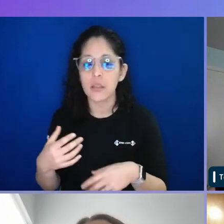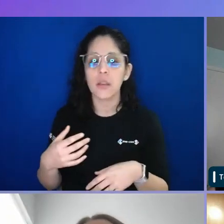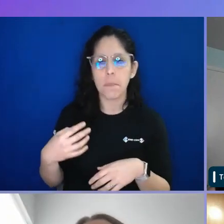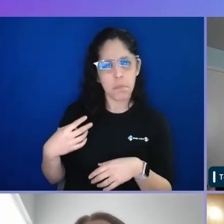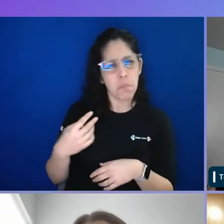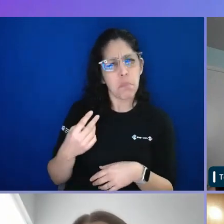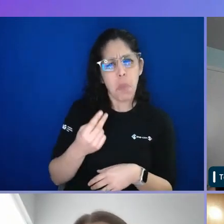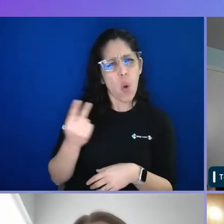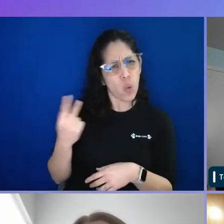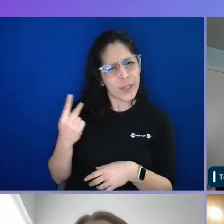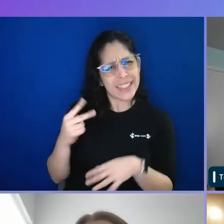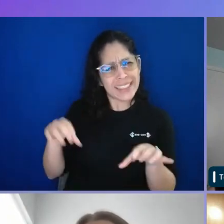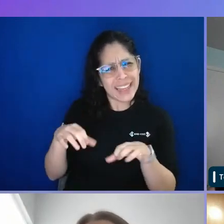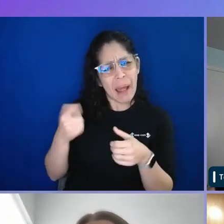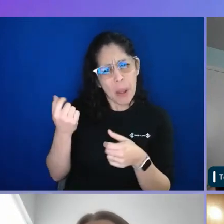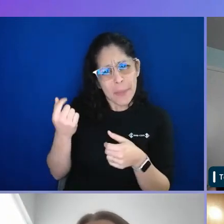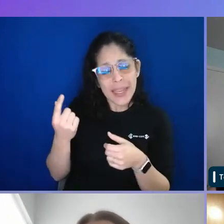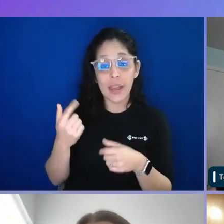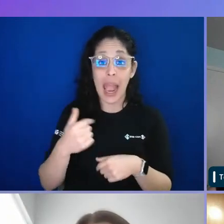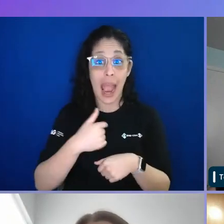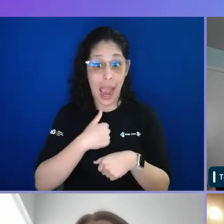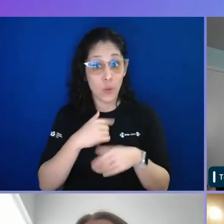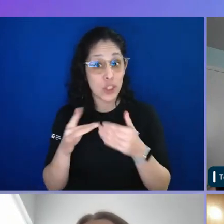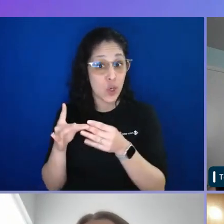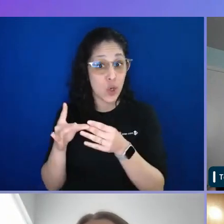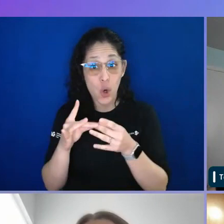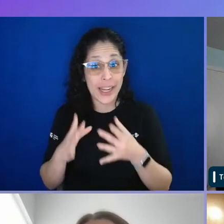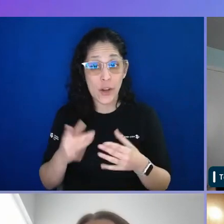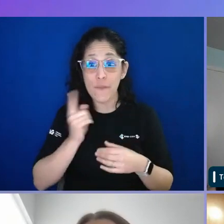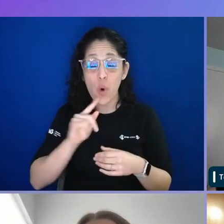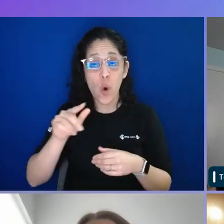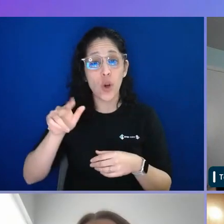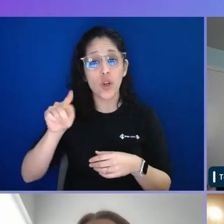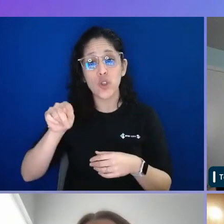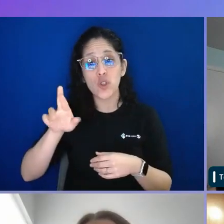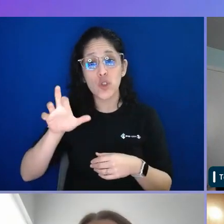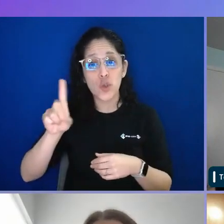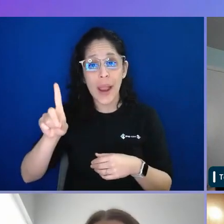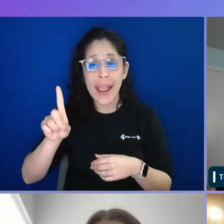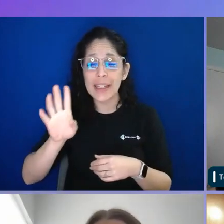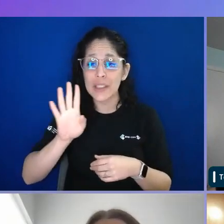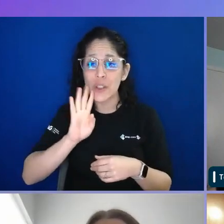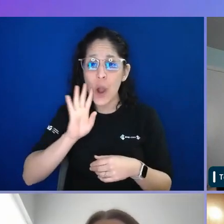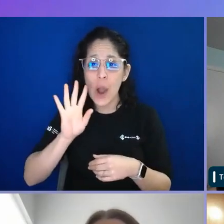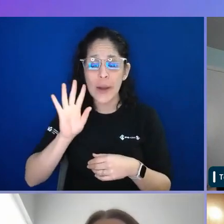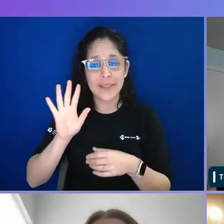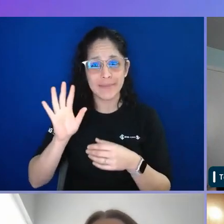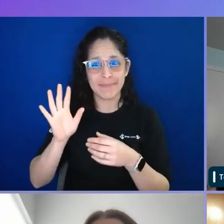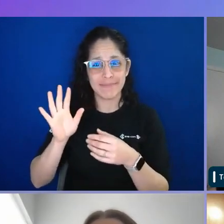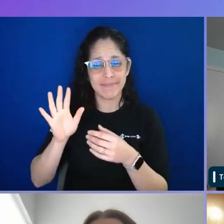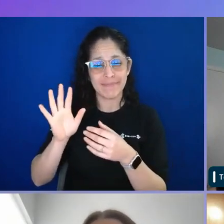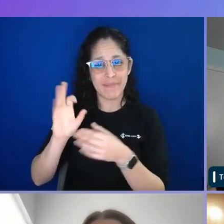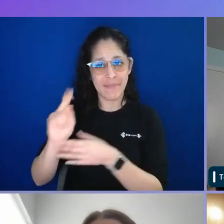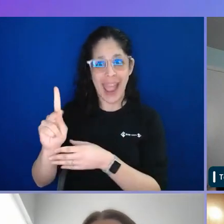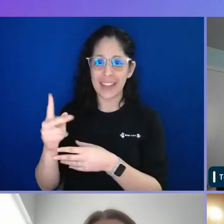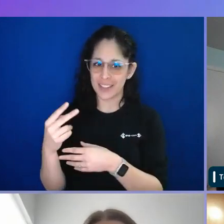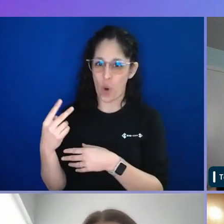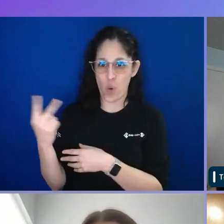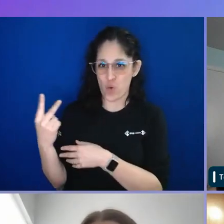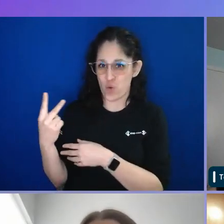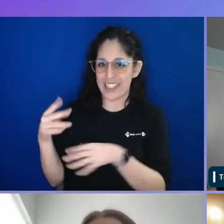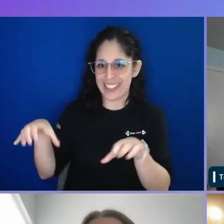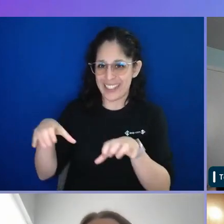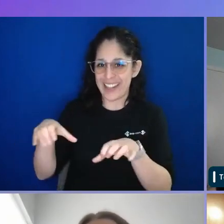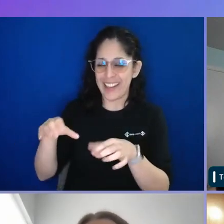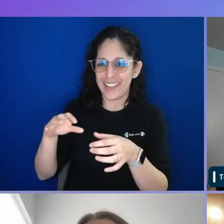for Tread Talkback, and for Tread Talkback, we ourselves did the recruitment. So I would draft